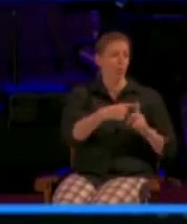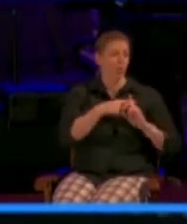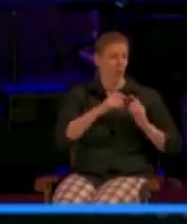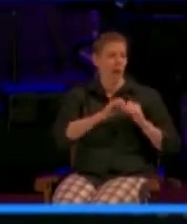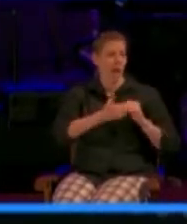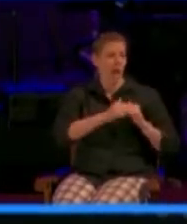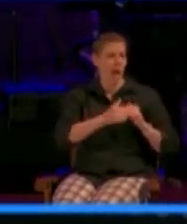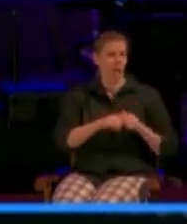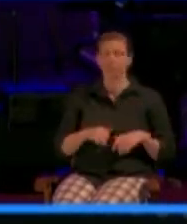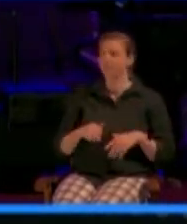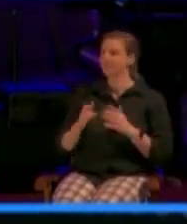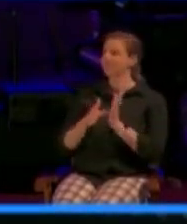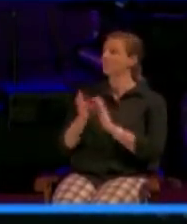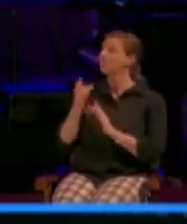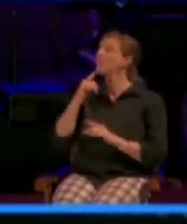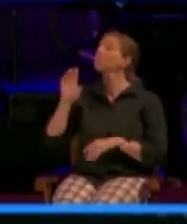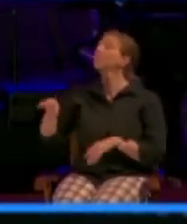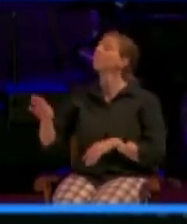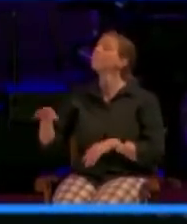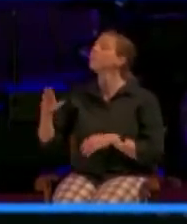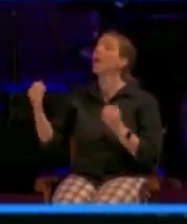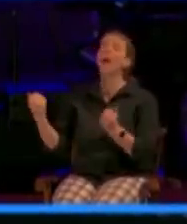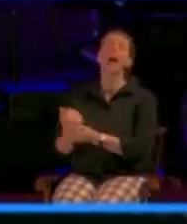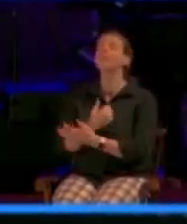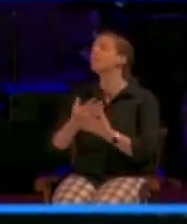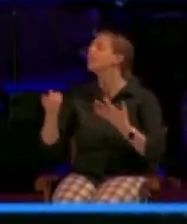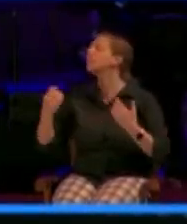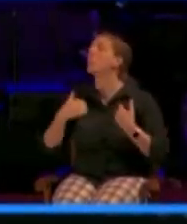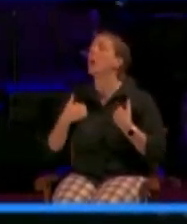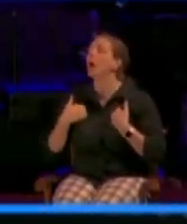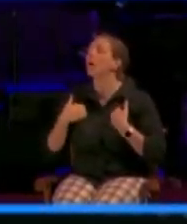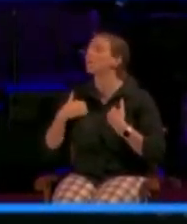away. And come and take up the cross and follow me.